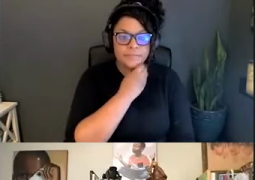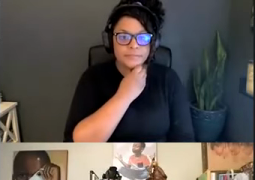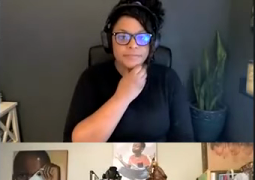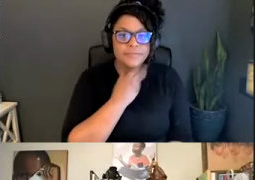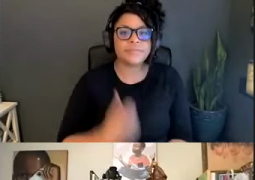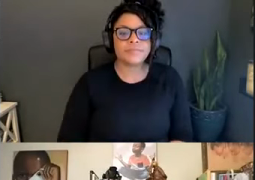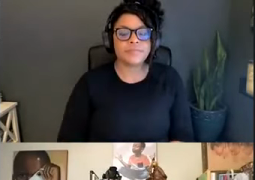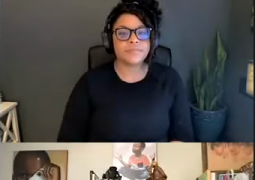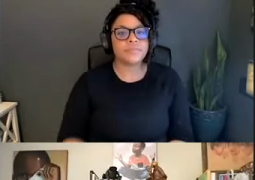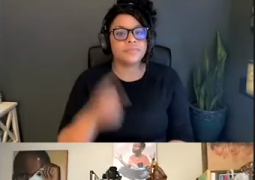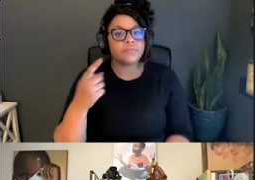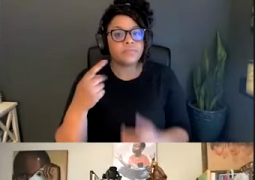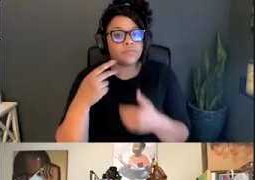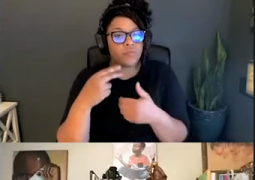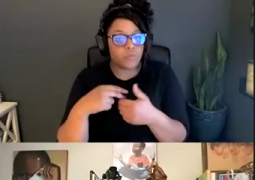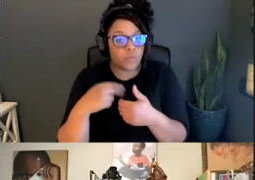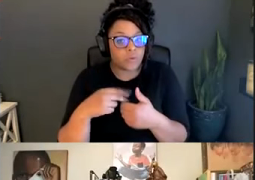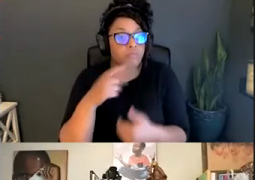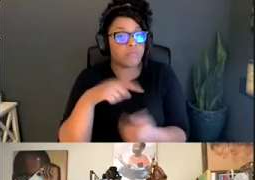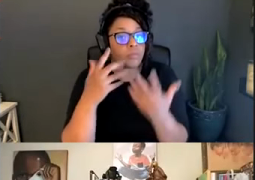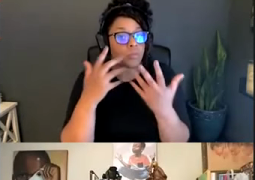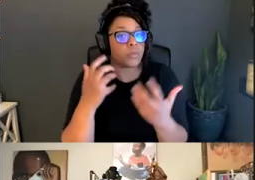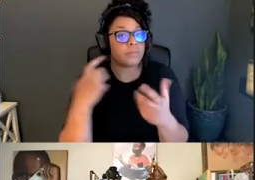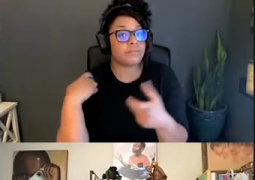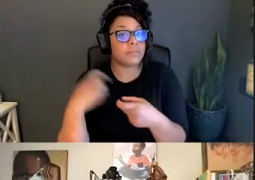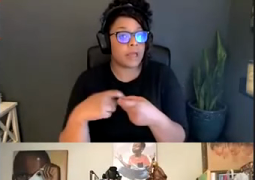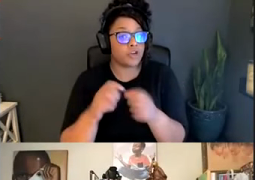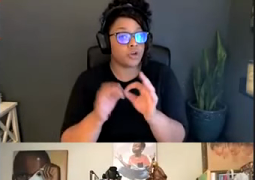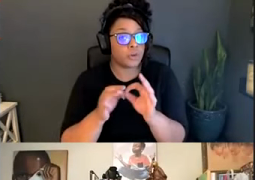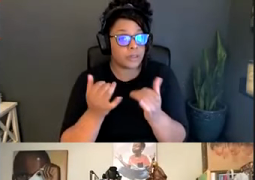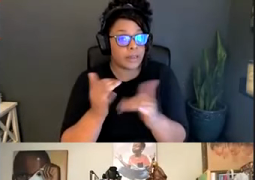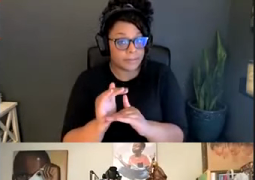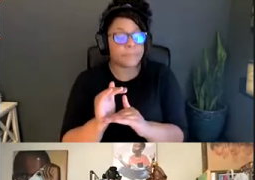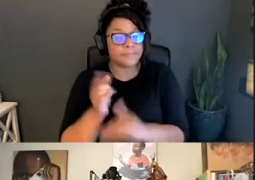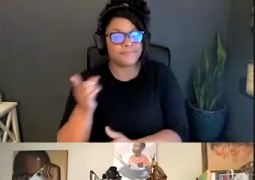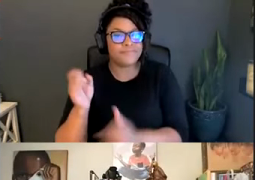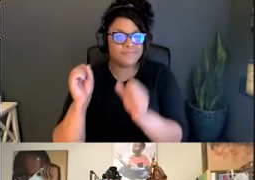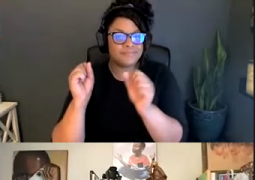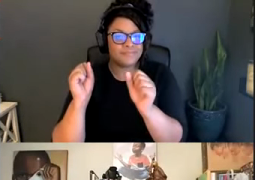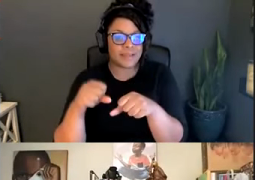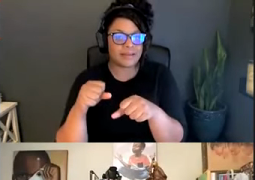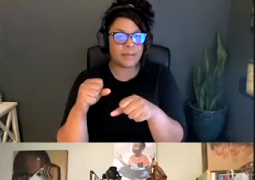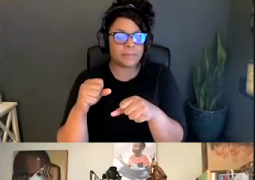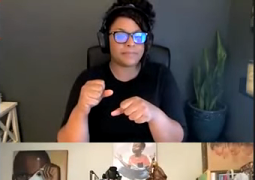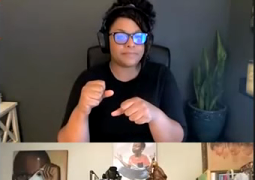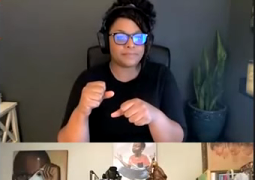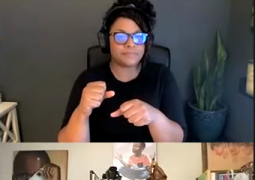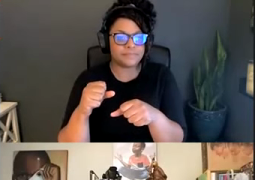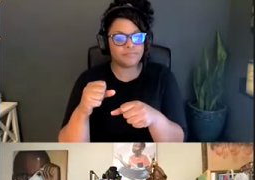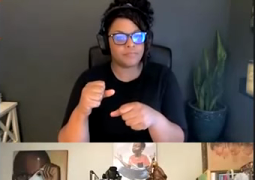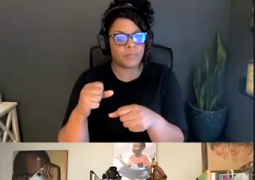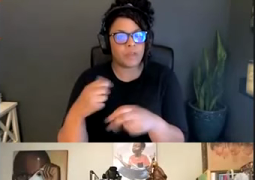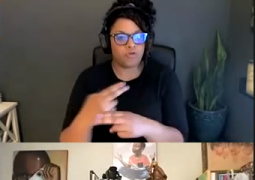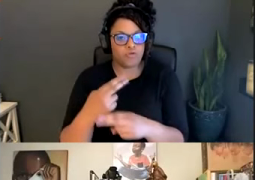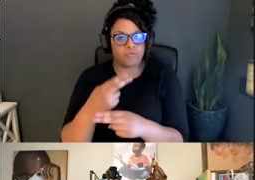you are joining us and would like Spanish interpretation this evening, you're able to, you'll be able